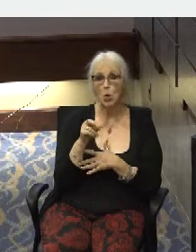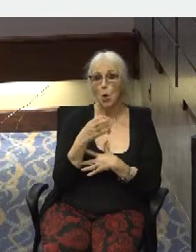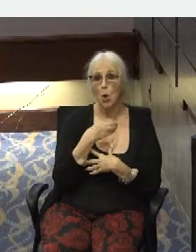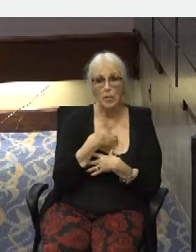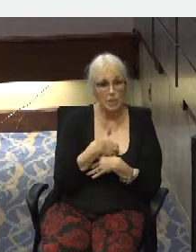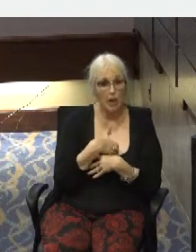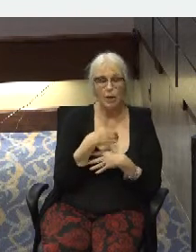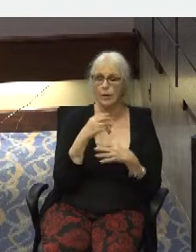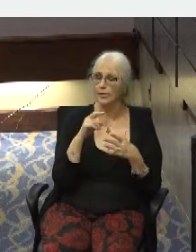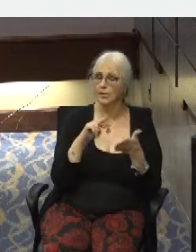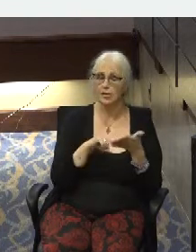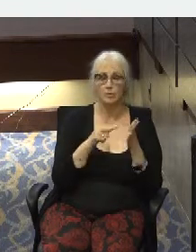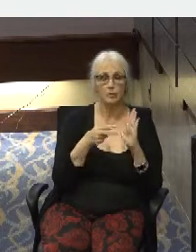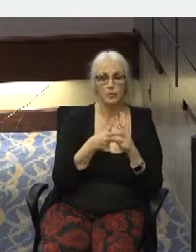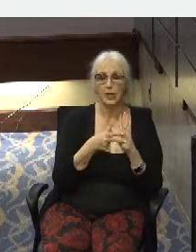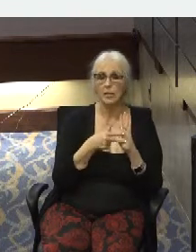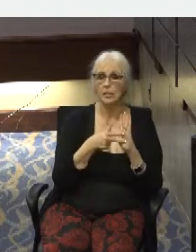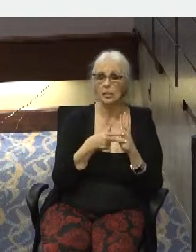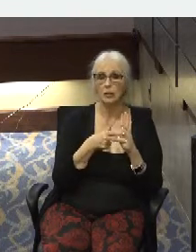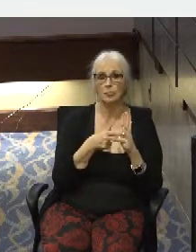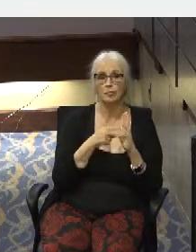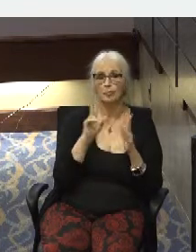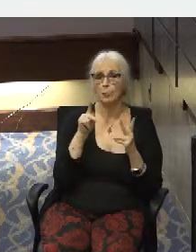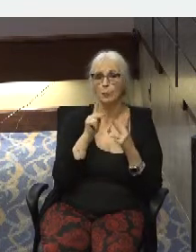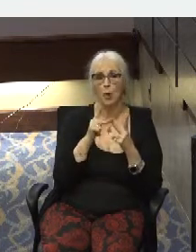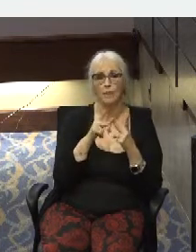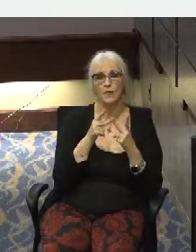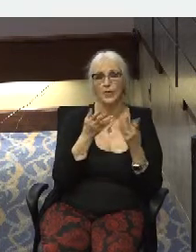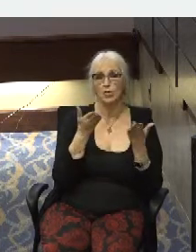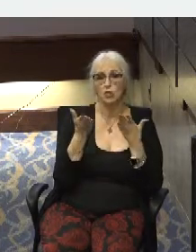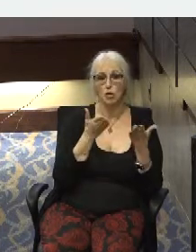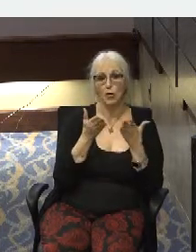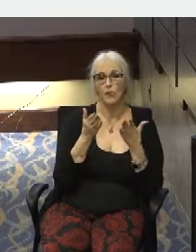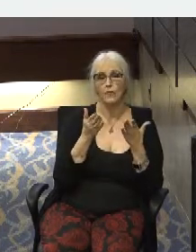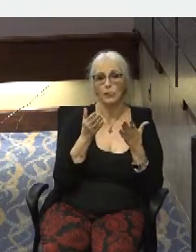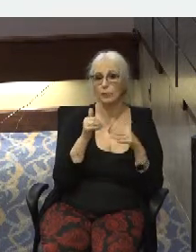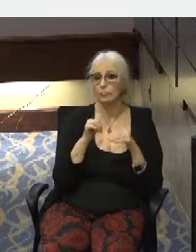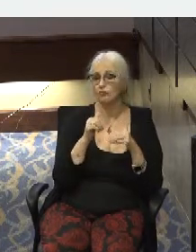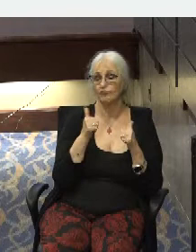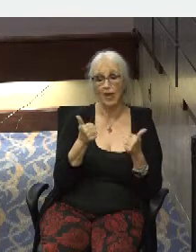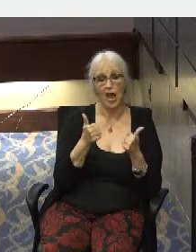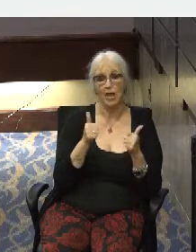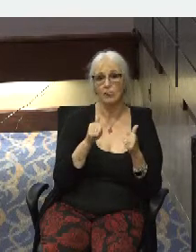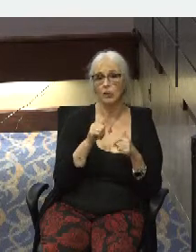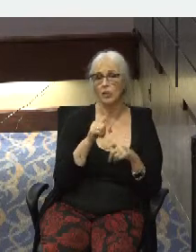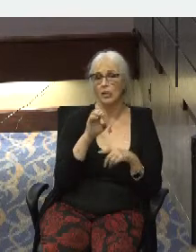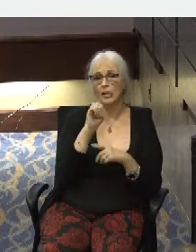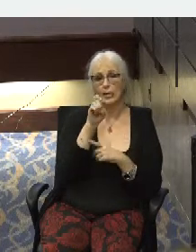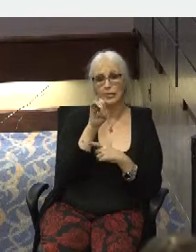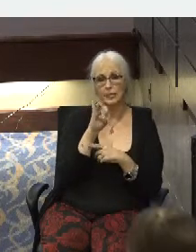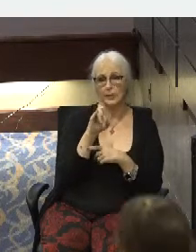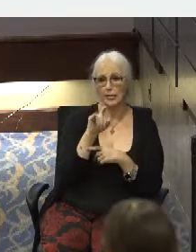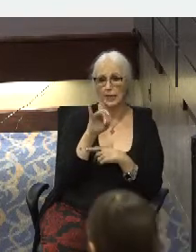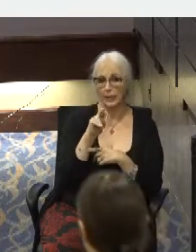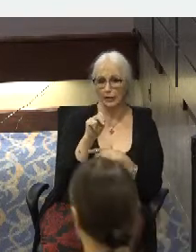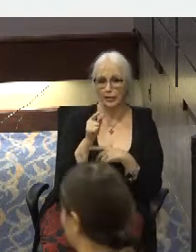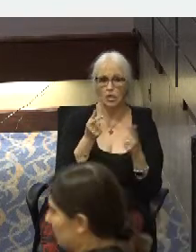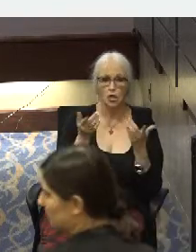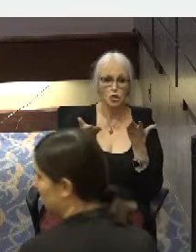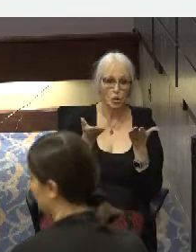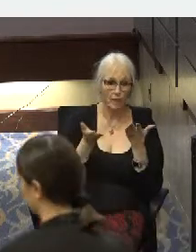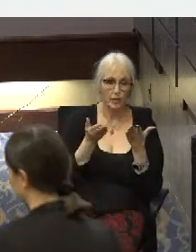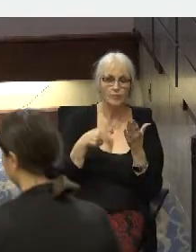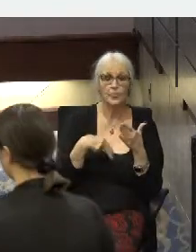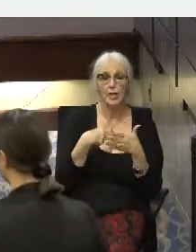means that they're perfectly served with that existing service. Because again, we're looking at other alternatives, such as the more high